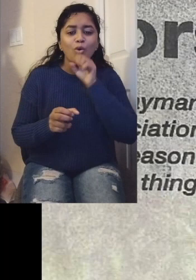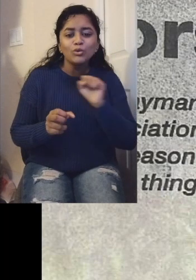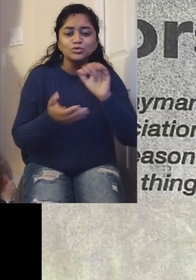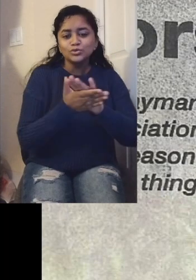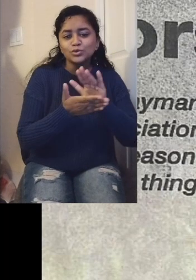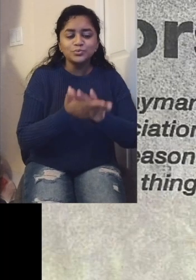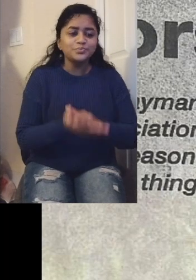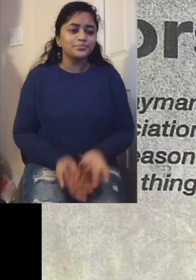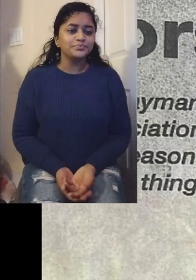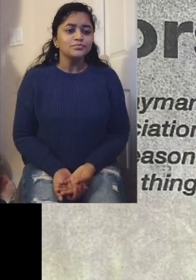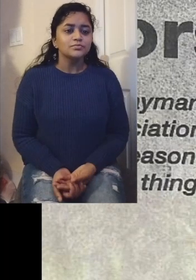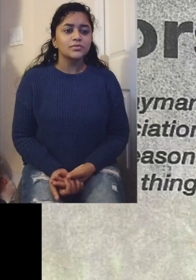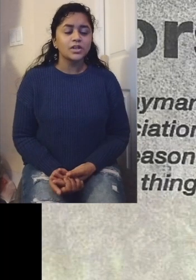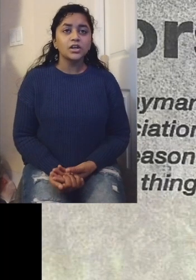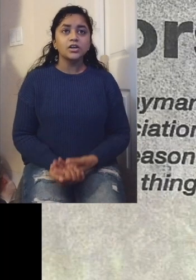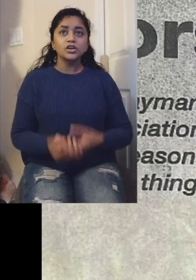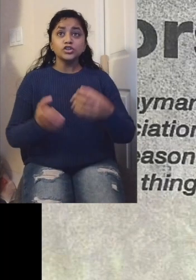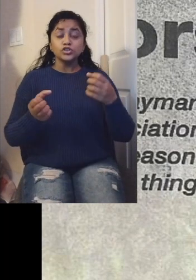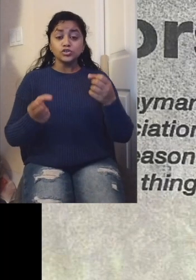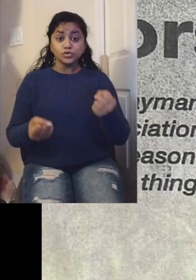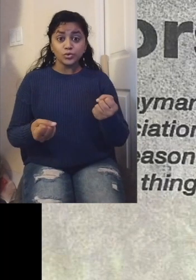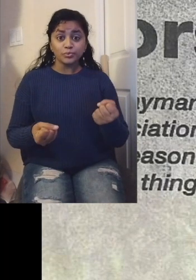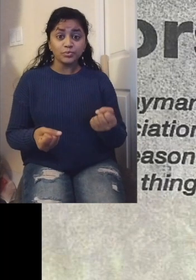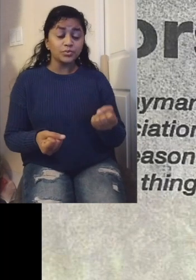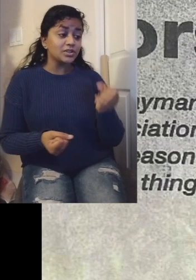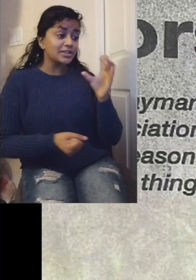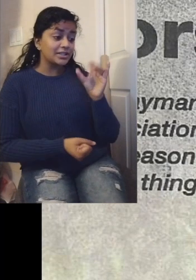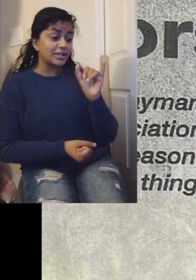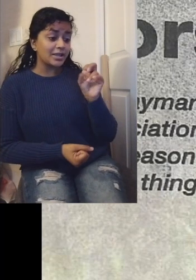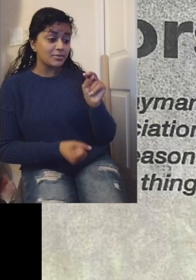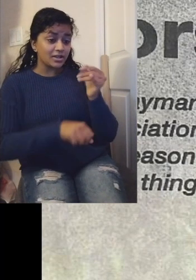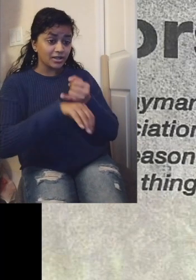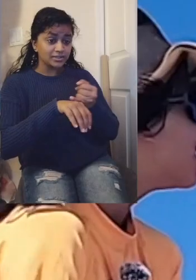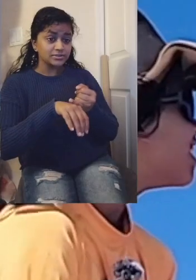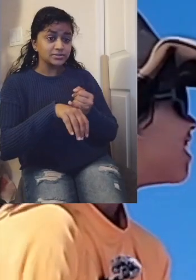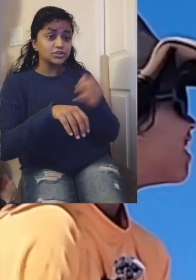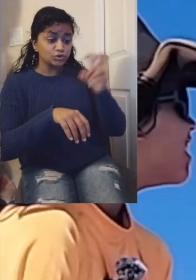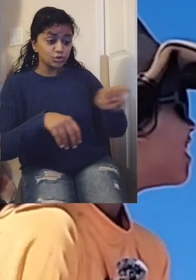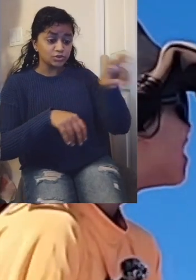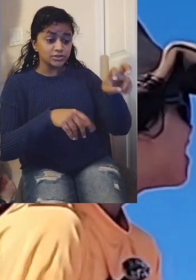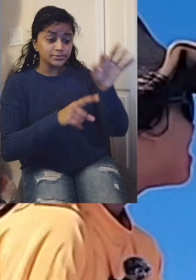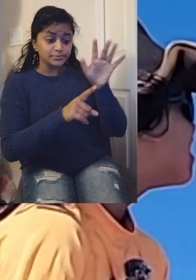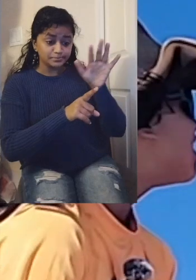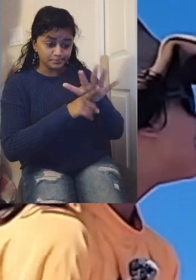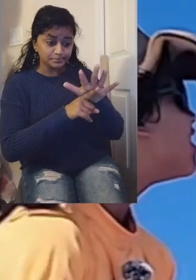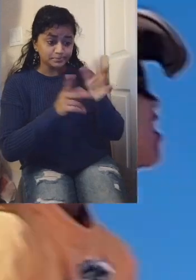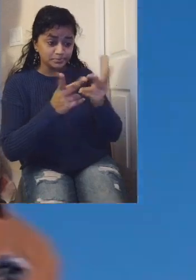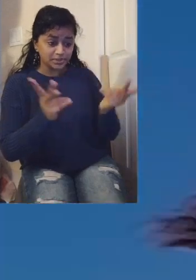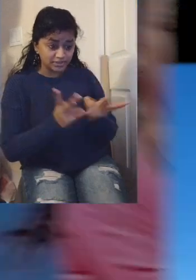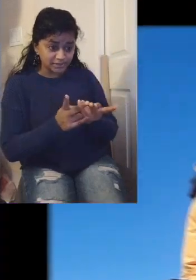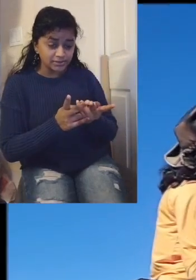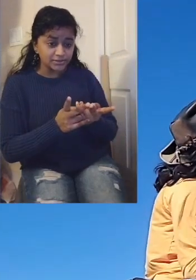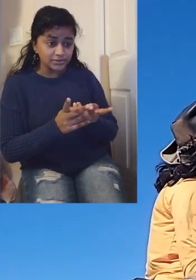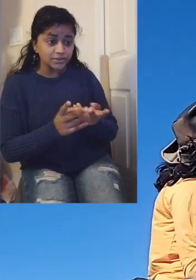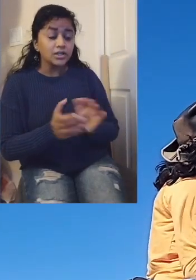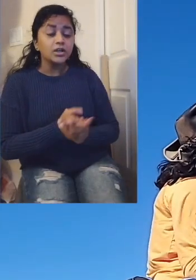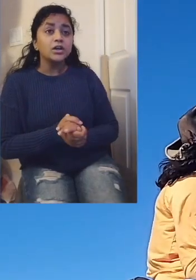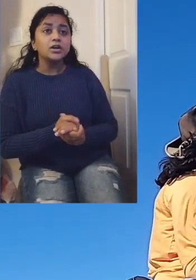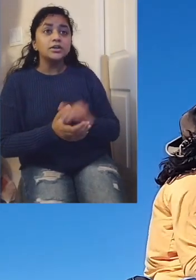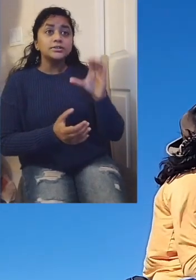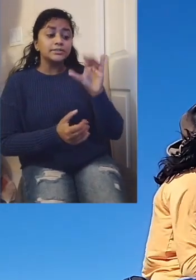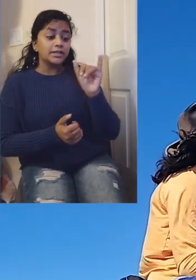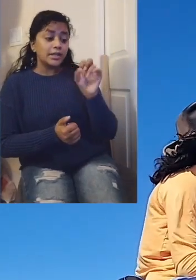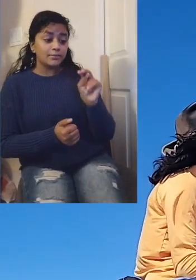like the 80s and 90s, everyone had horses. Even non-horse people had horses. And so me, that was always something that